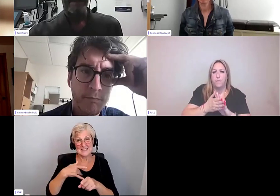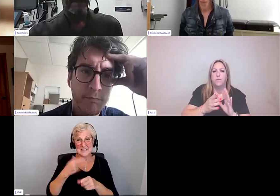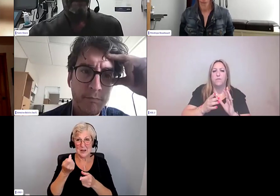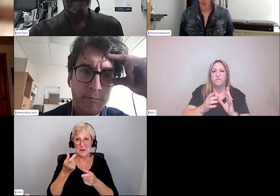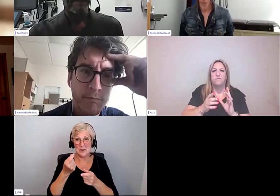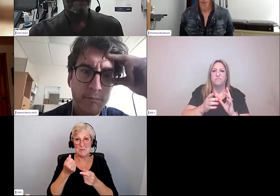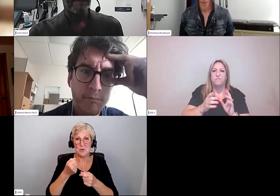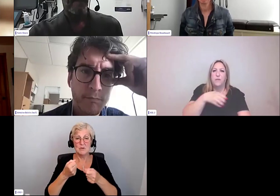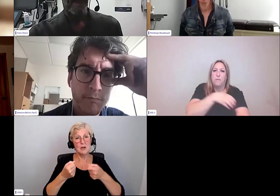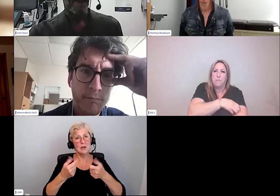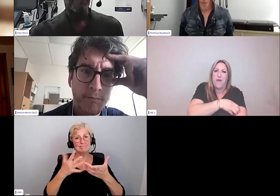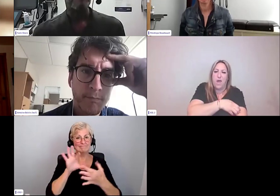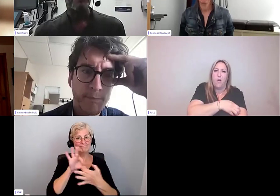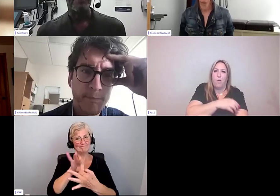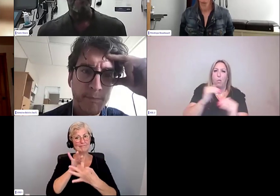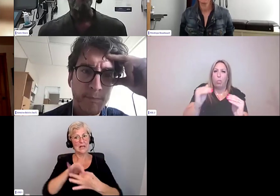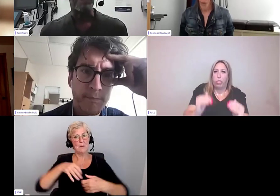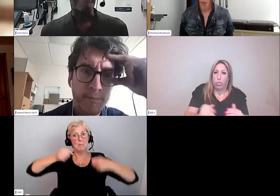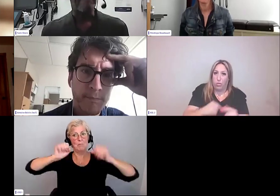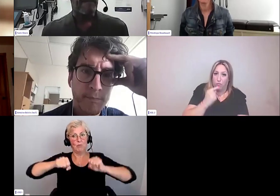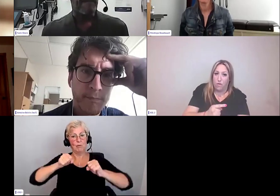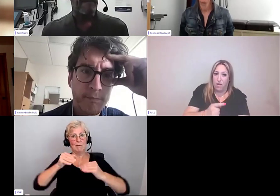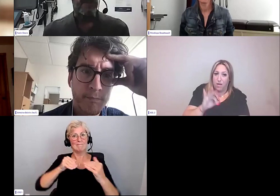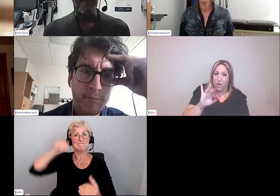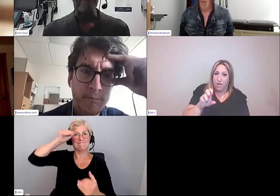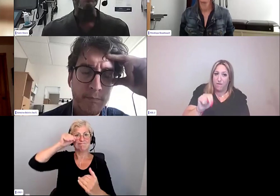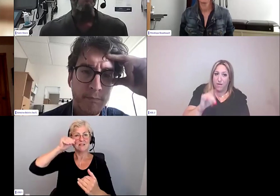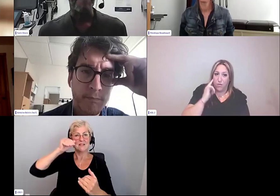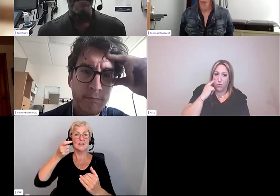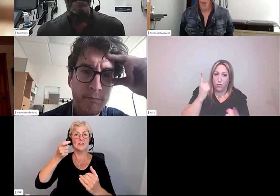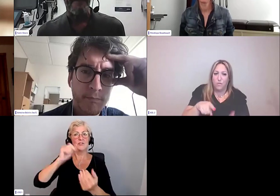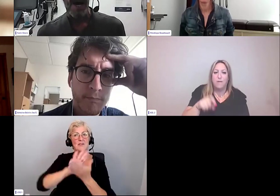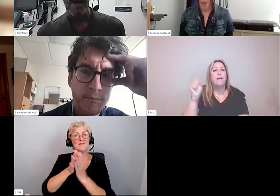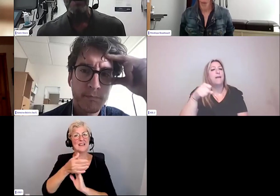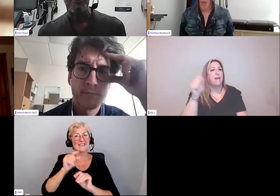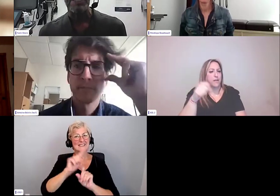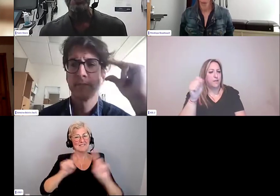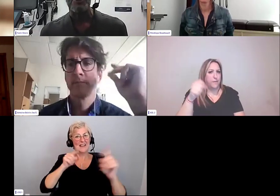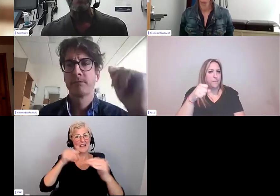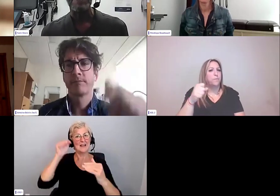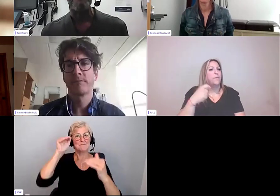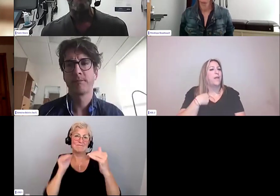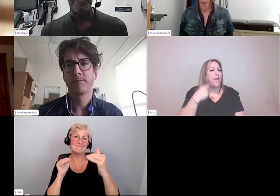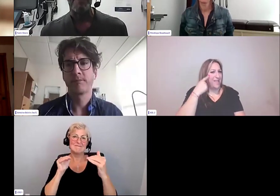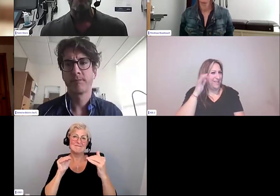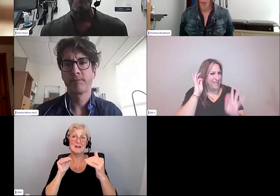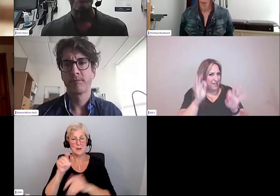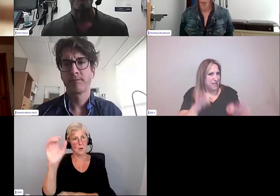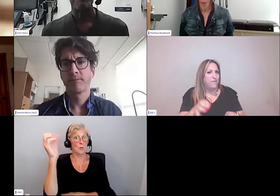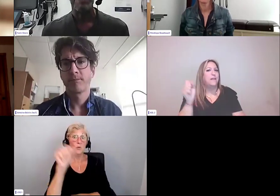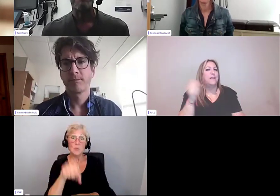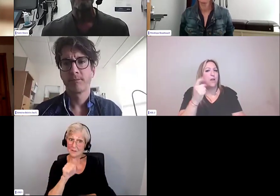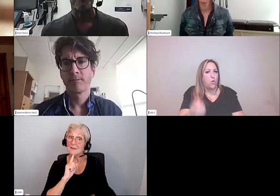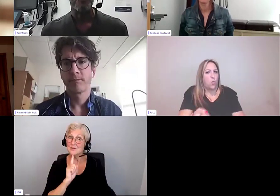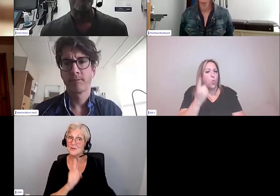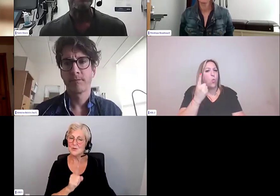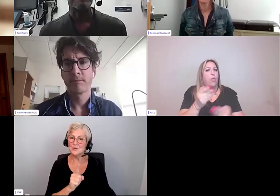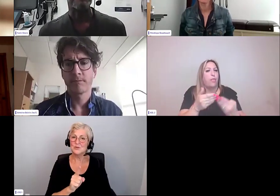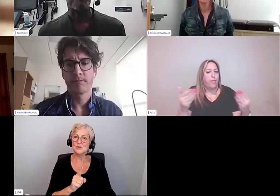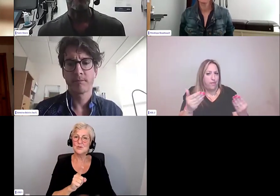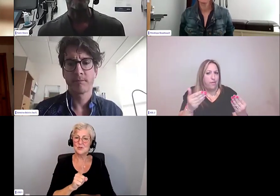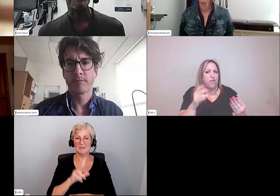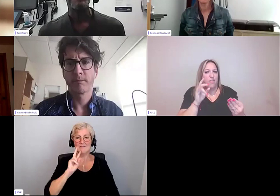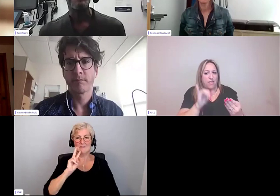power rapports, you would say, Farron? Yes. Yes. I think definitely one of the things